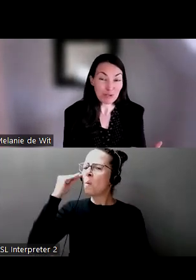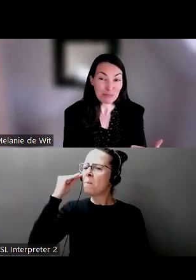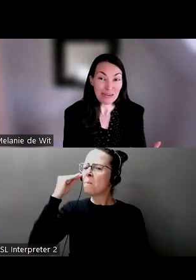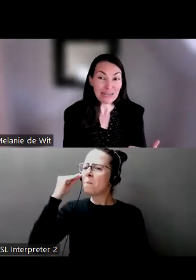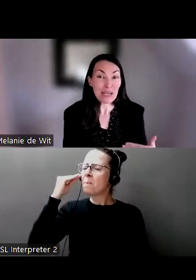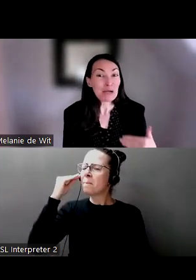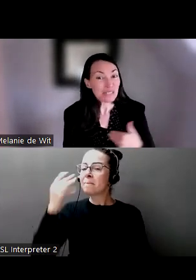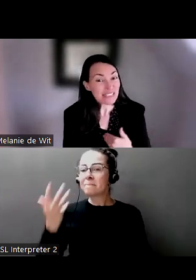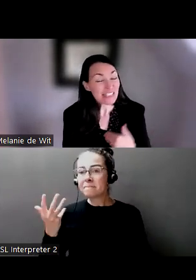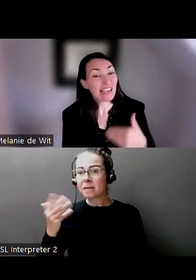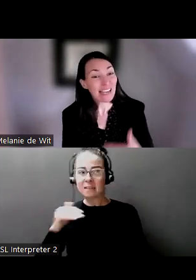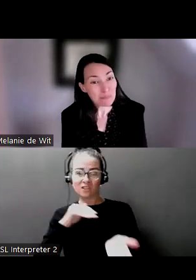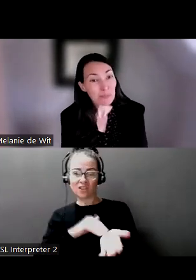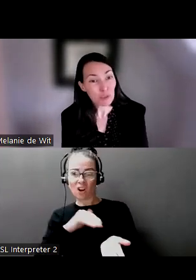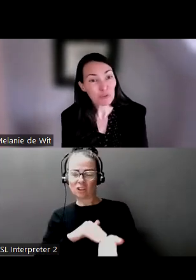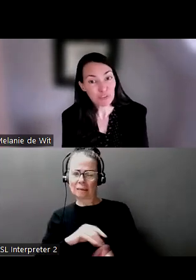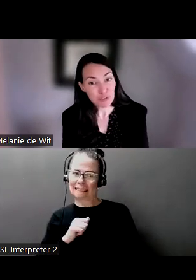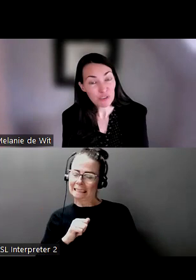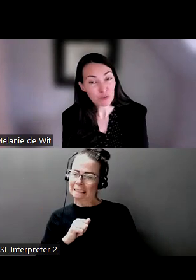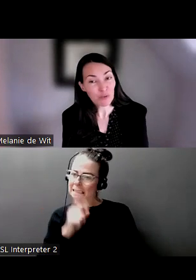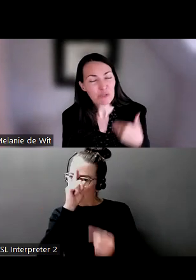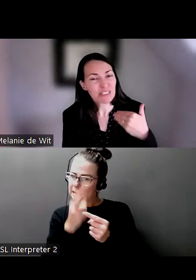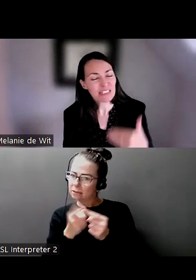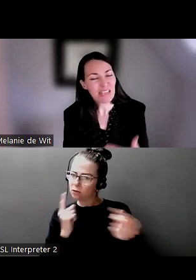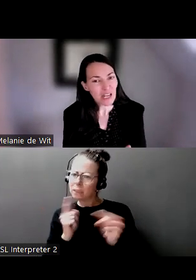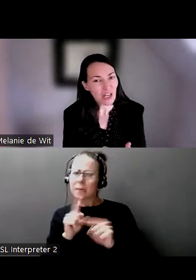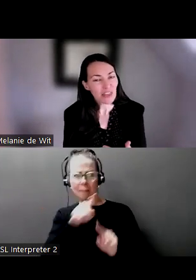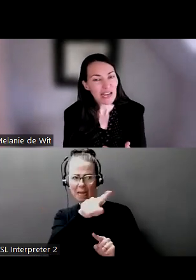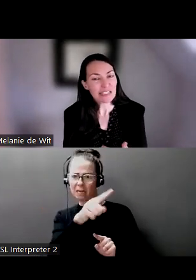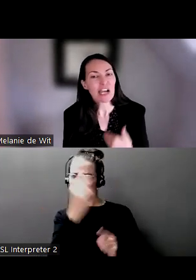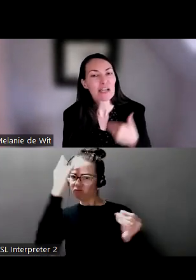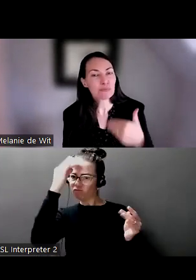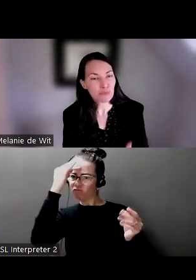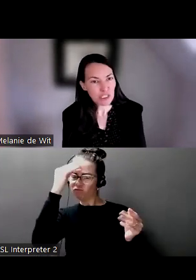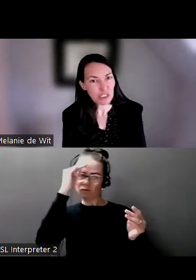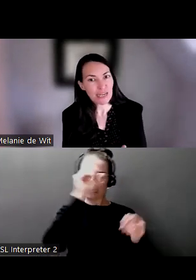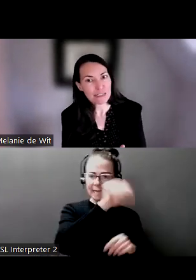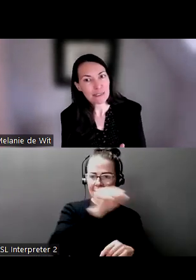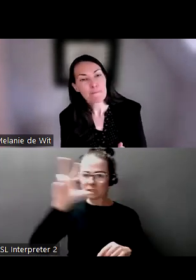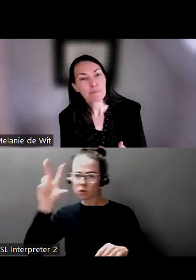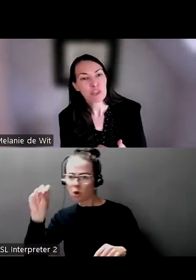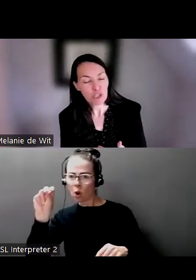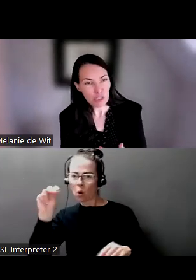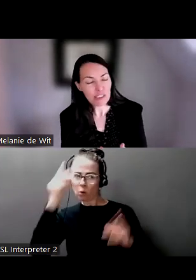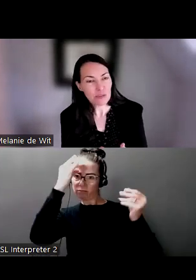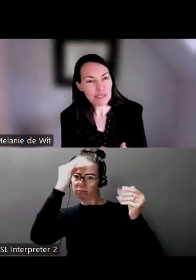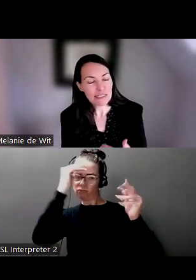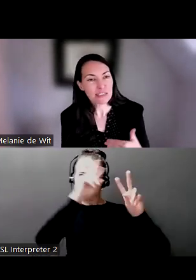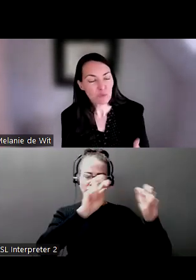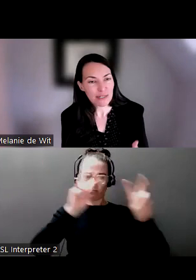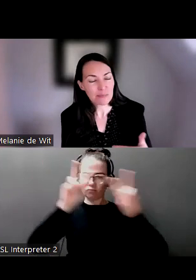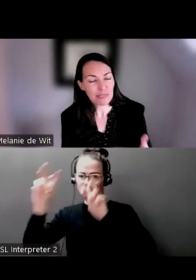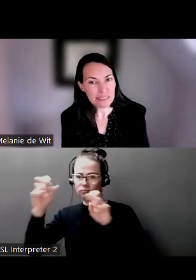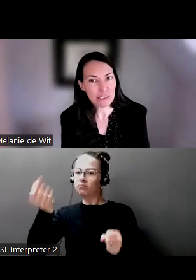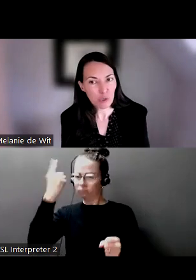mom wouldn't make, but it's a capable refusal, right? You can tell that I appreciate the consequences